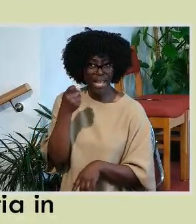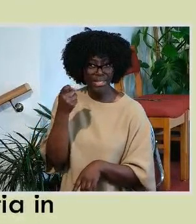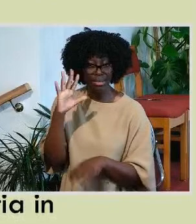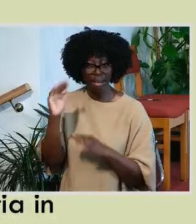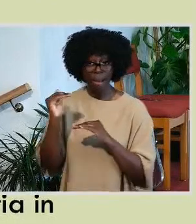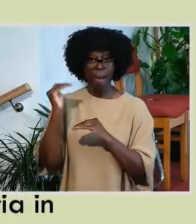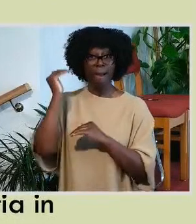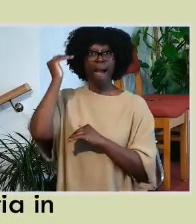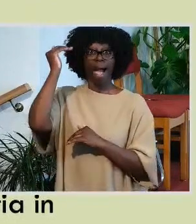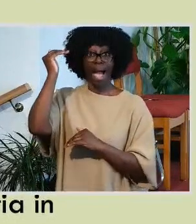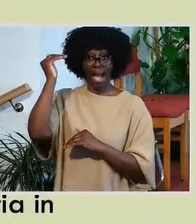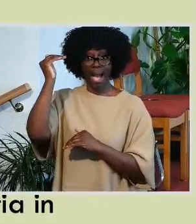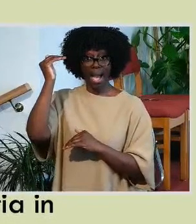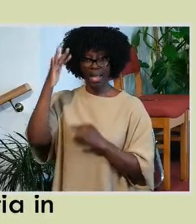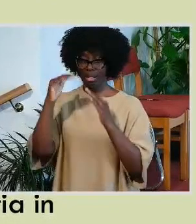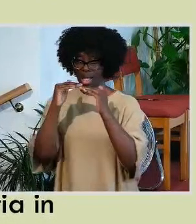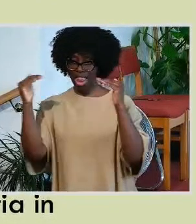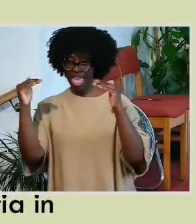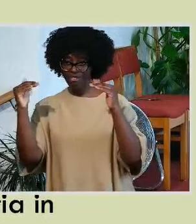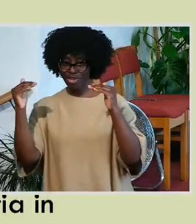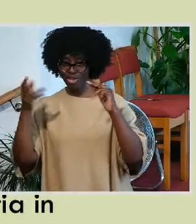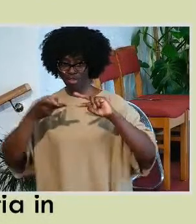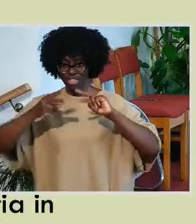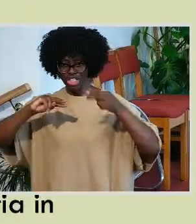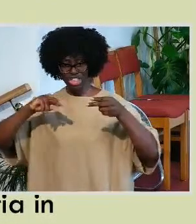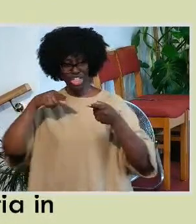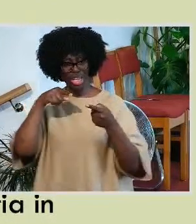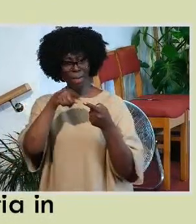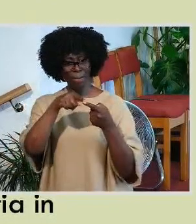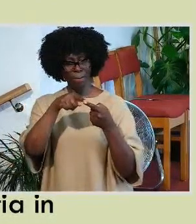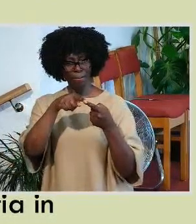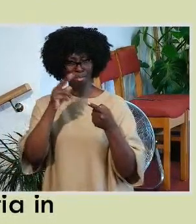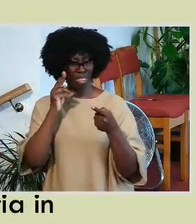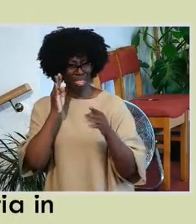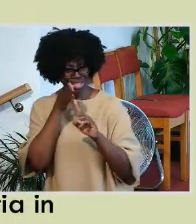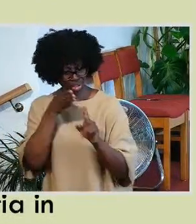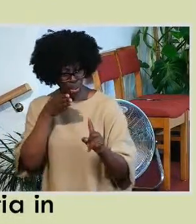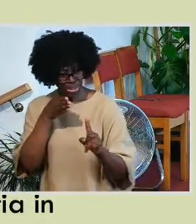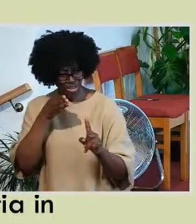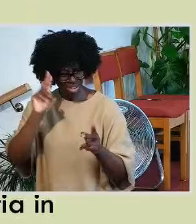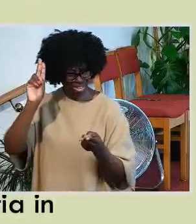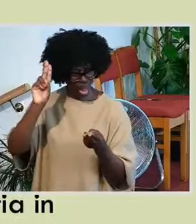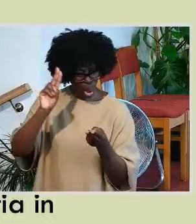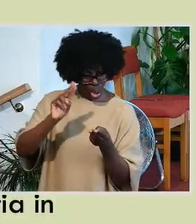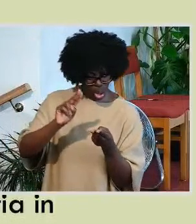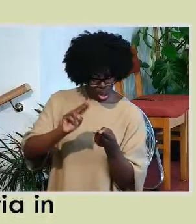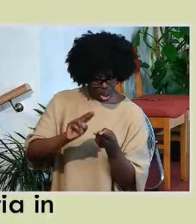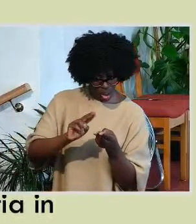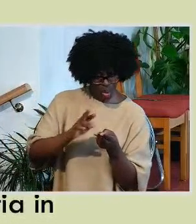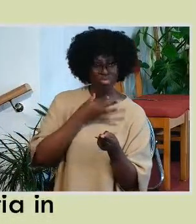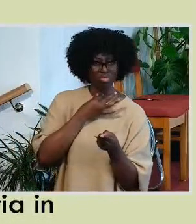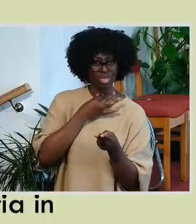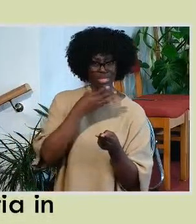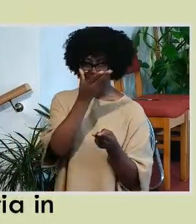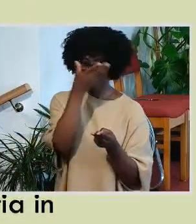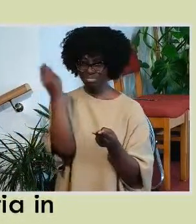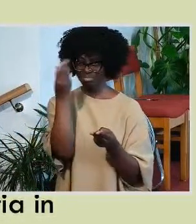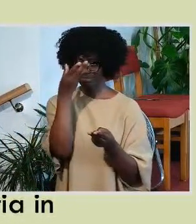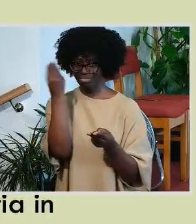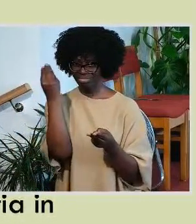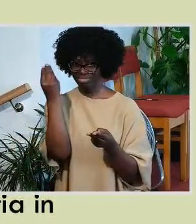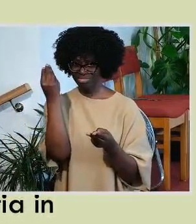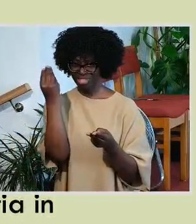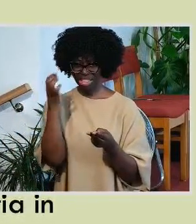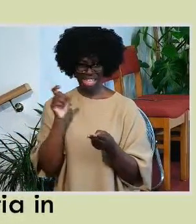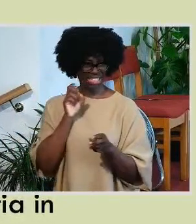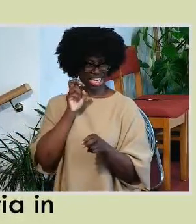high levels of this gene, but they noticed that they've got low levels of dementia in that community. And it's called the Nigerian paradox. And